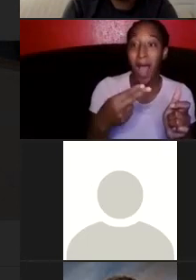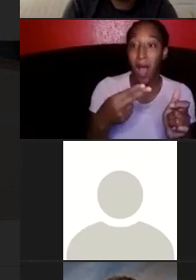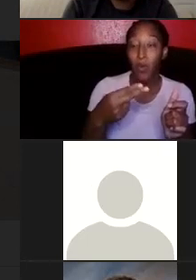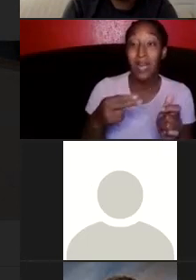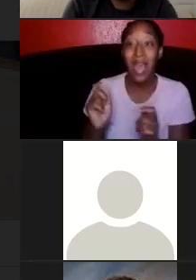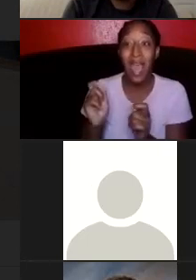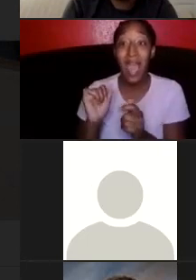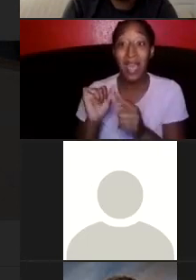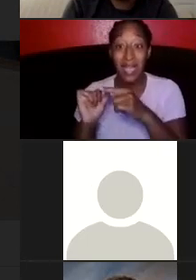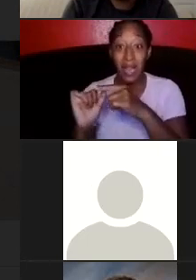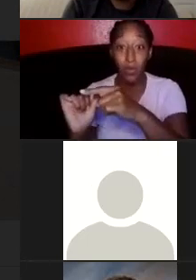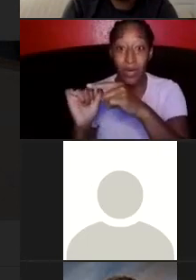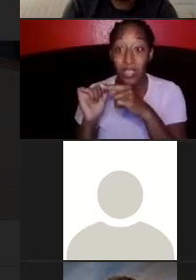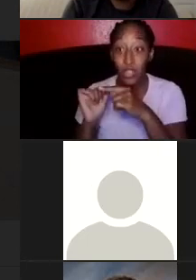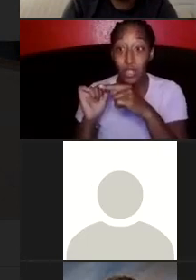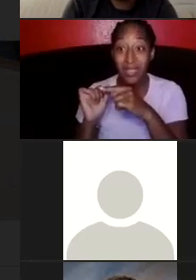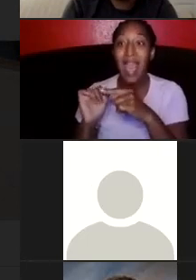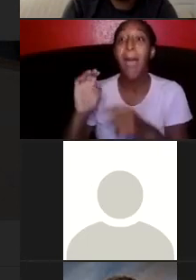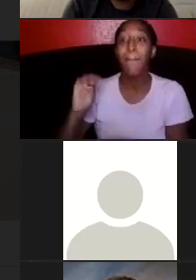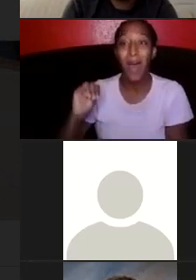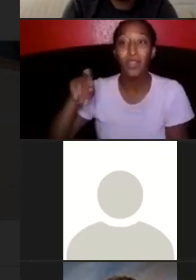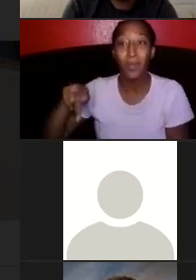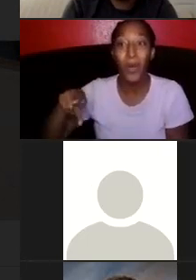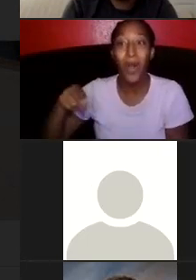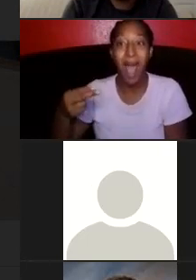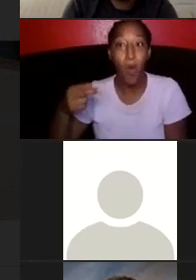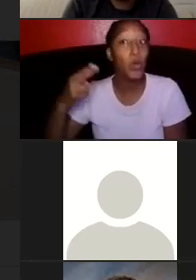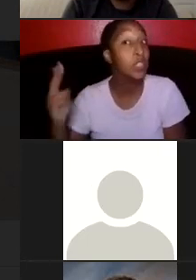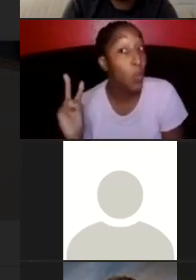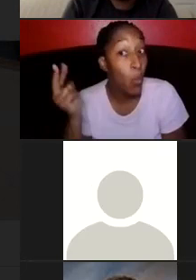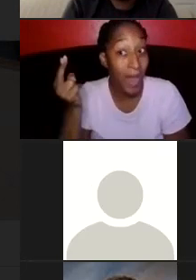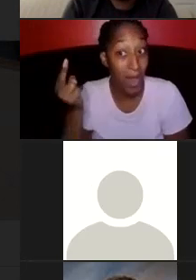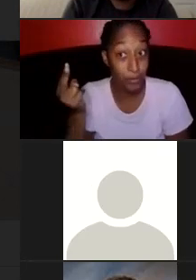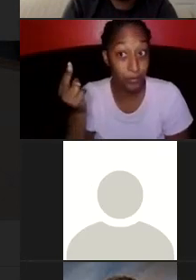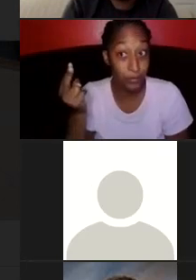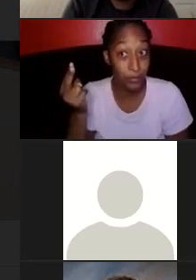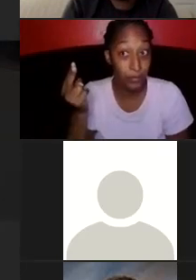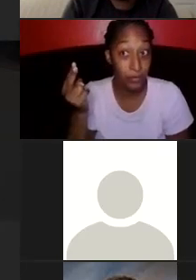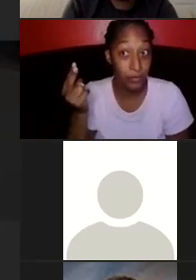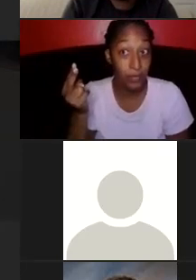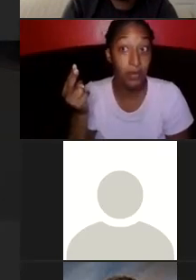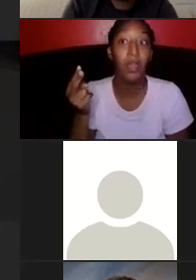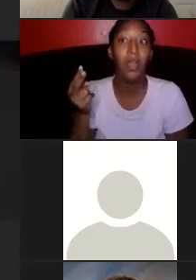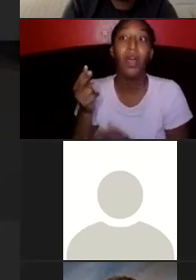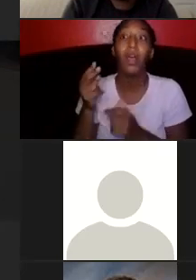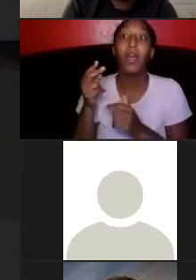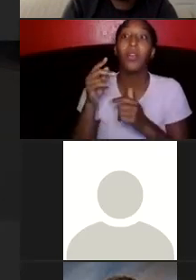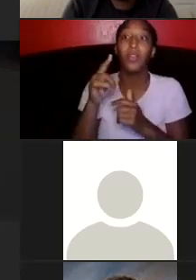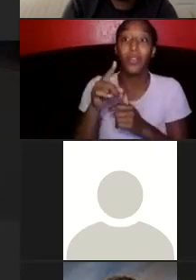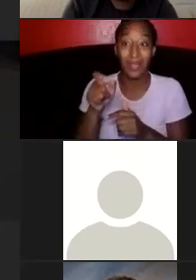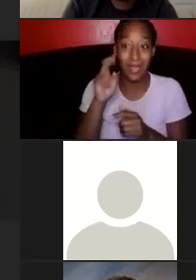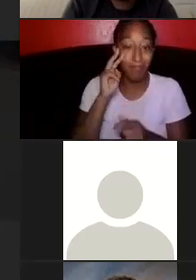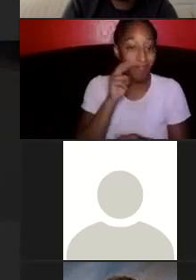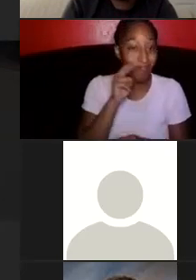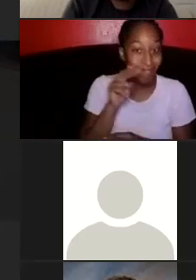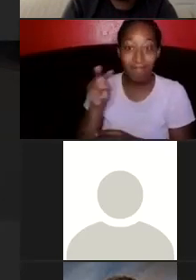So you can look at this two ways. This satellite is being accelerated at